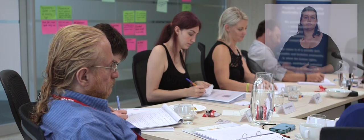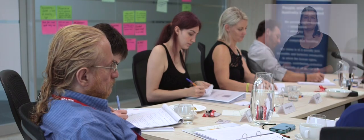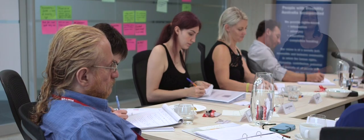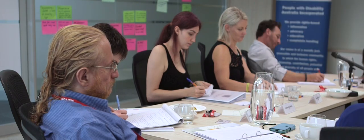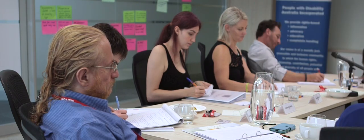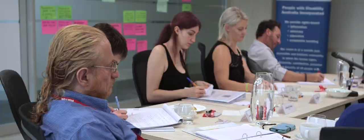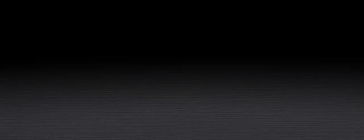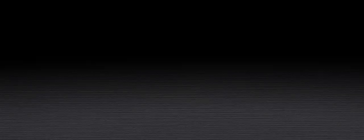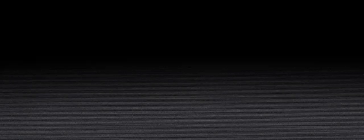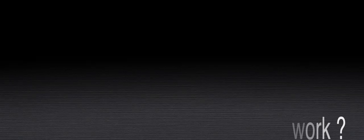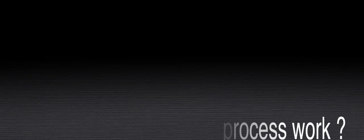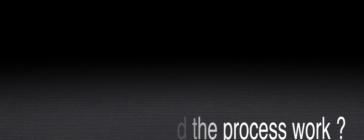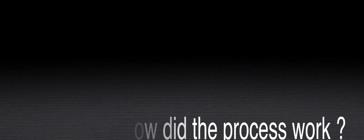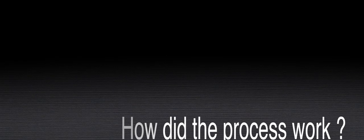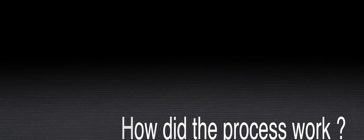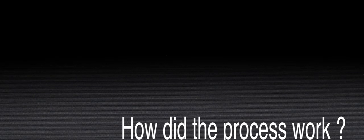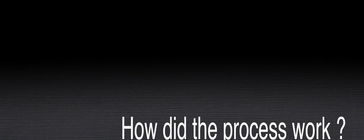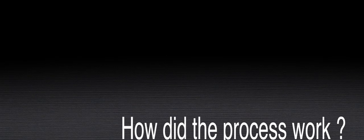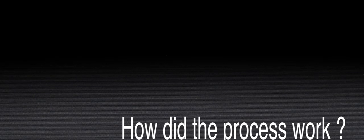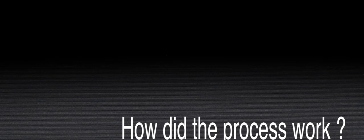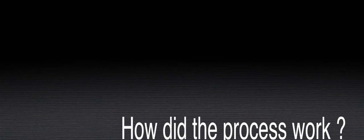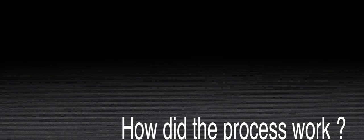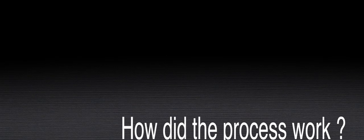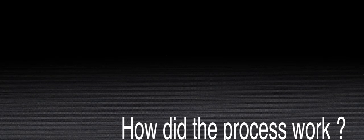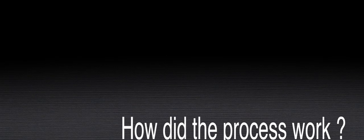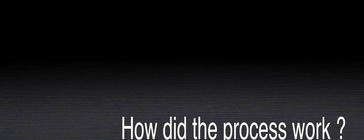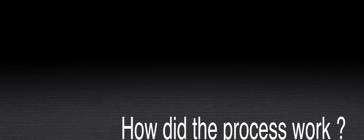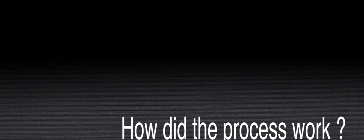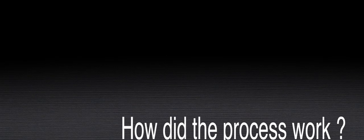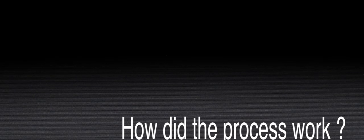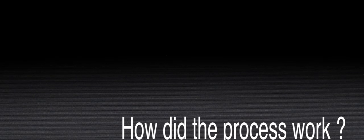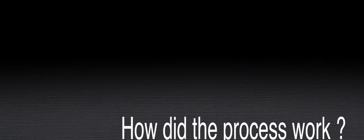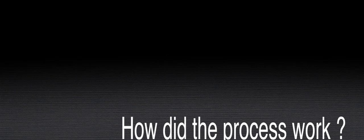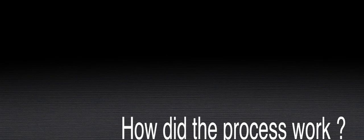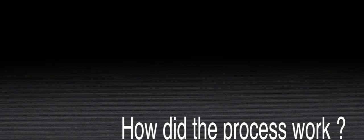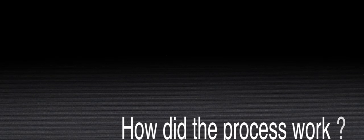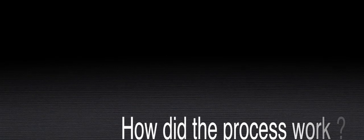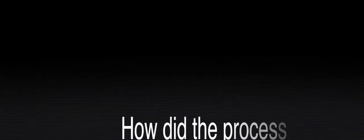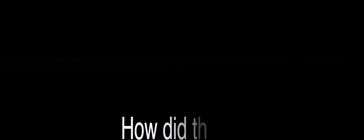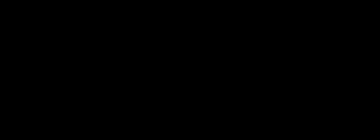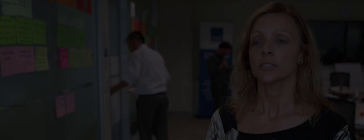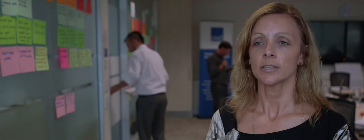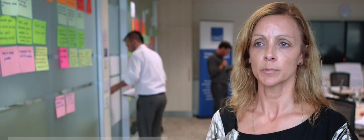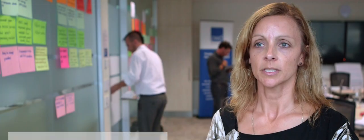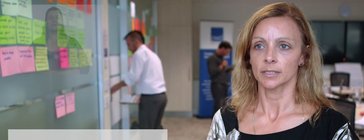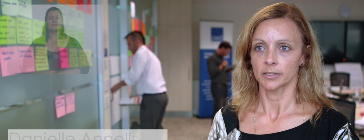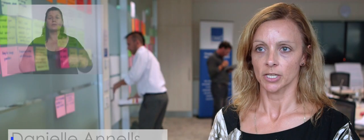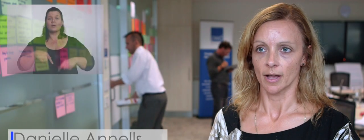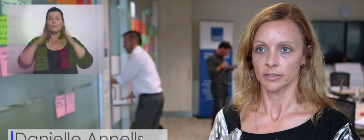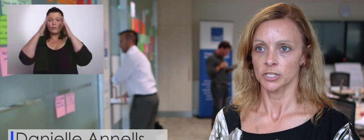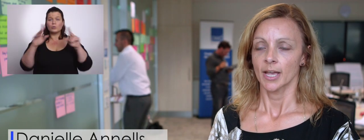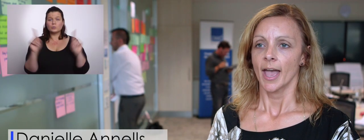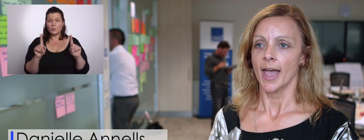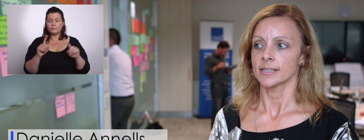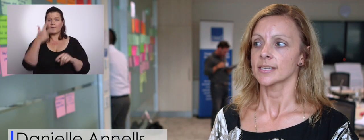evidence to the jury. How did the process work? Danielle Nels, the co-facilitator. So this particular